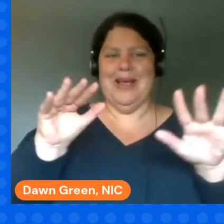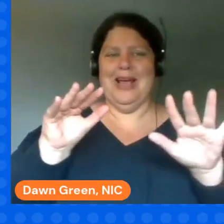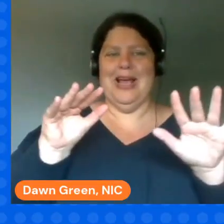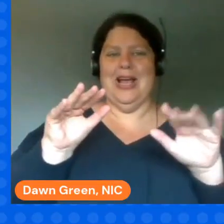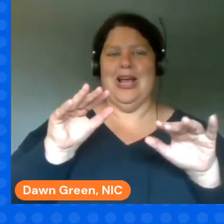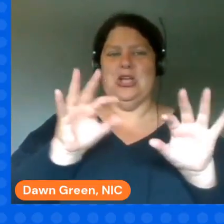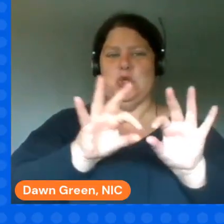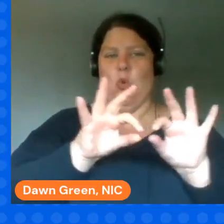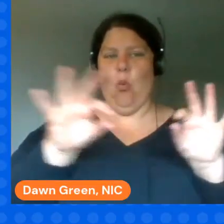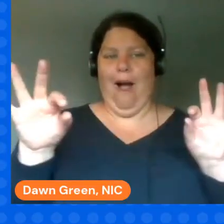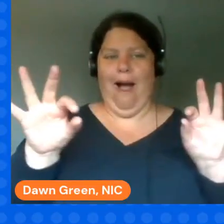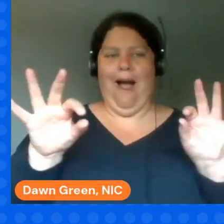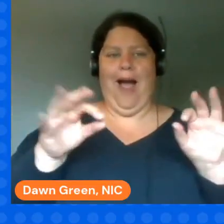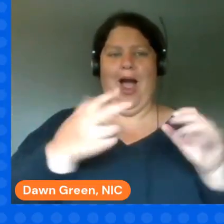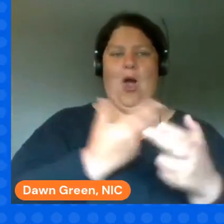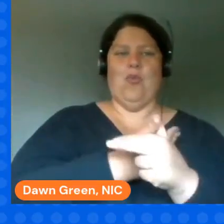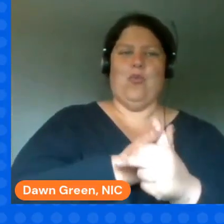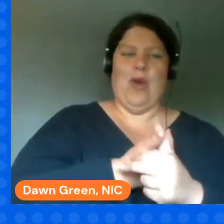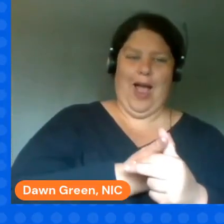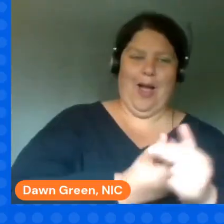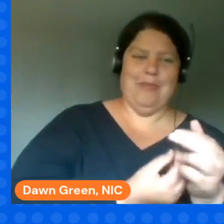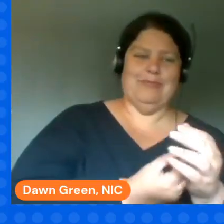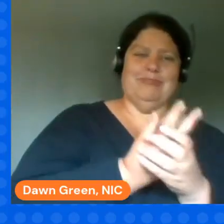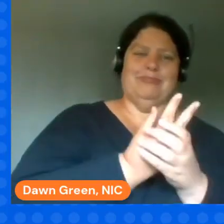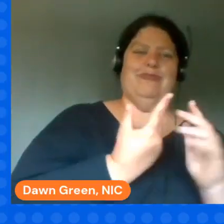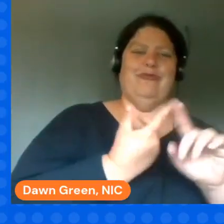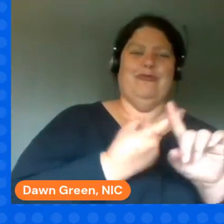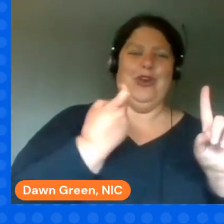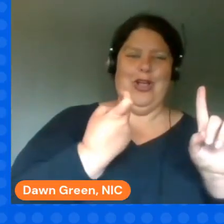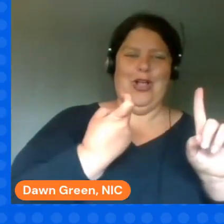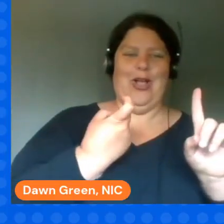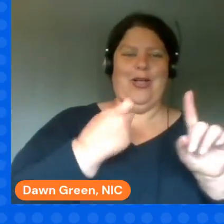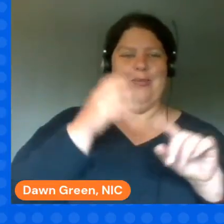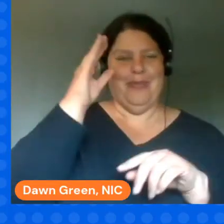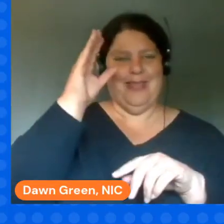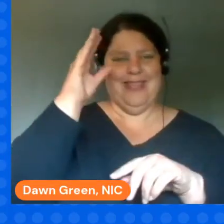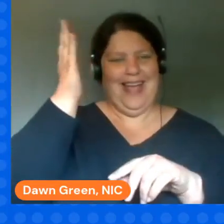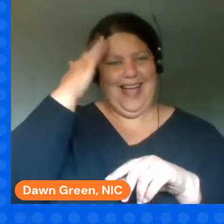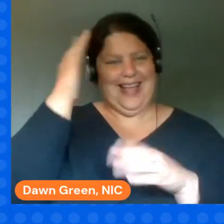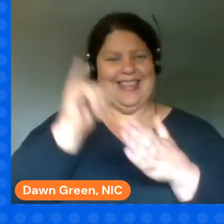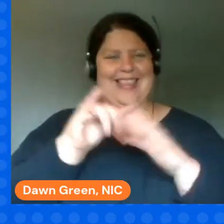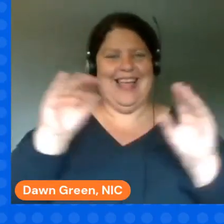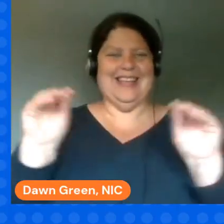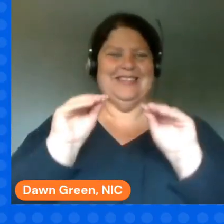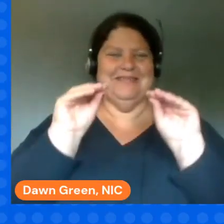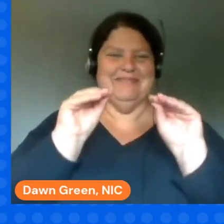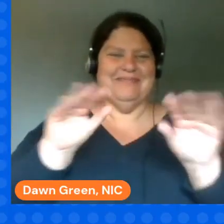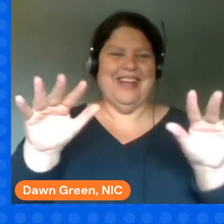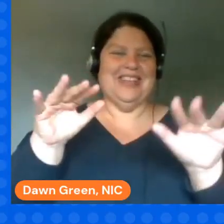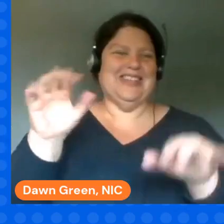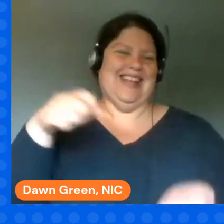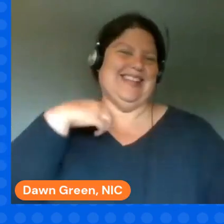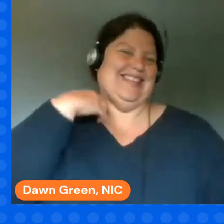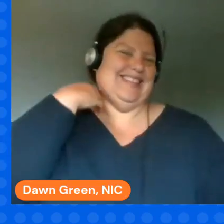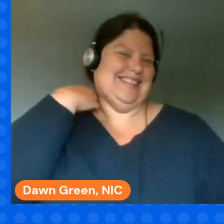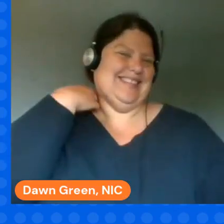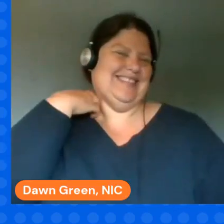digital. It's very magical. It's very magical. Magnet, yes. Magical